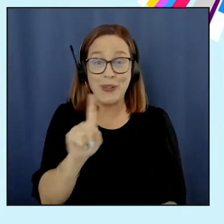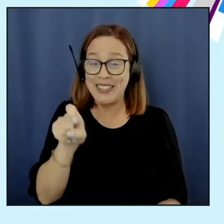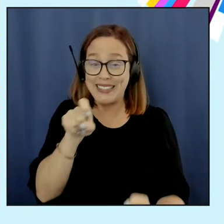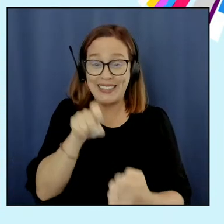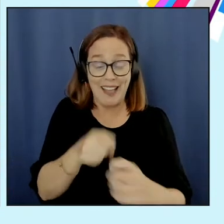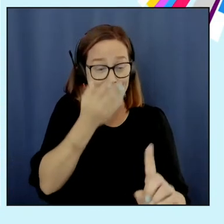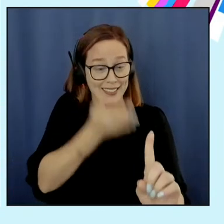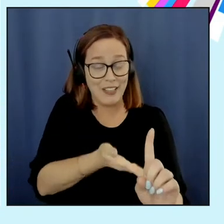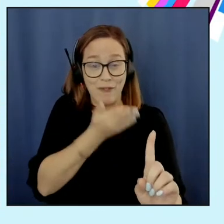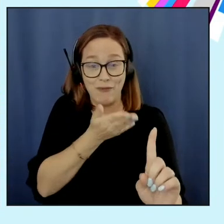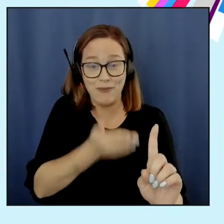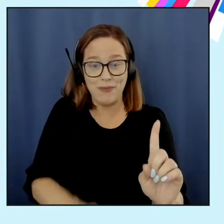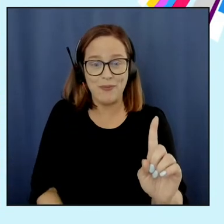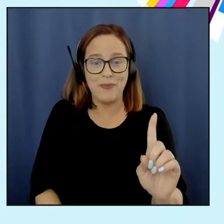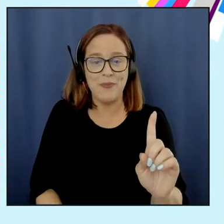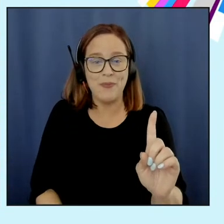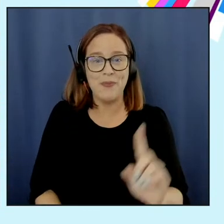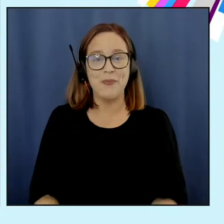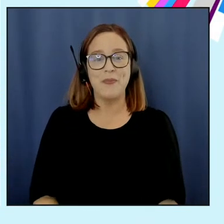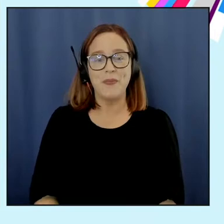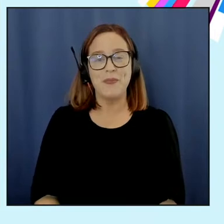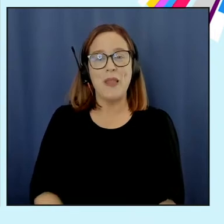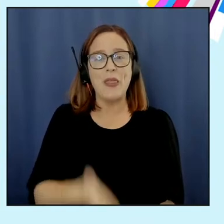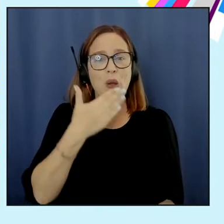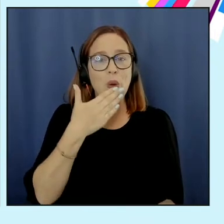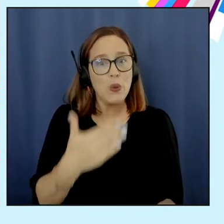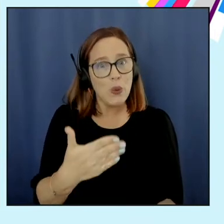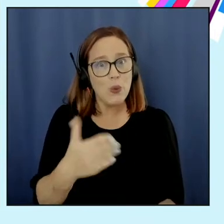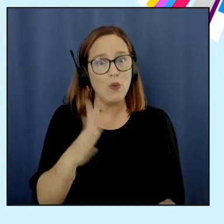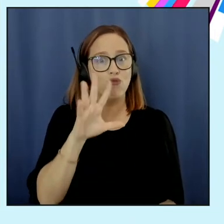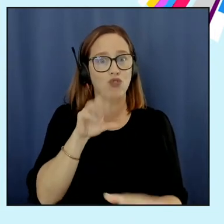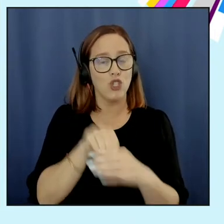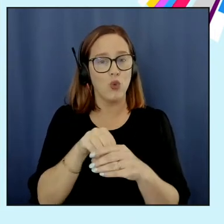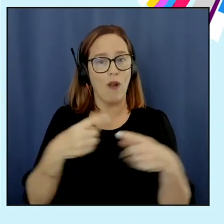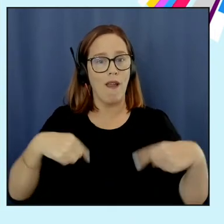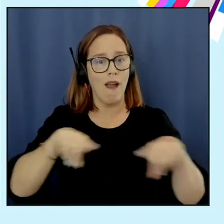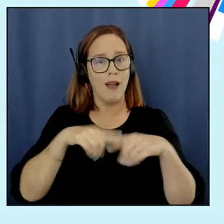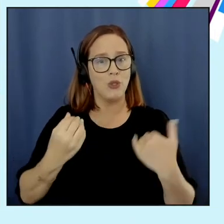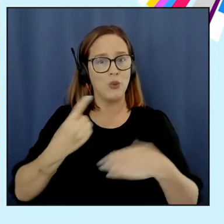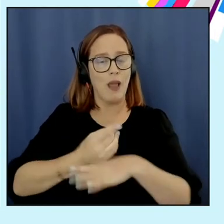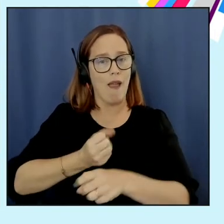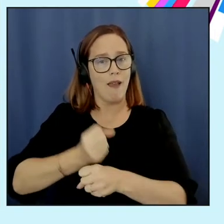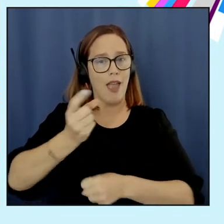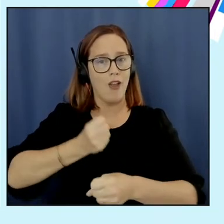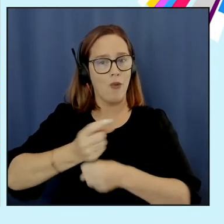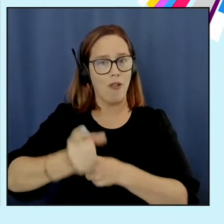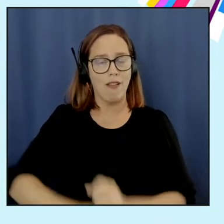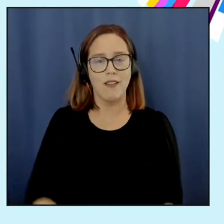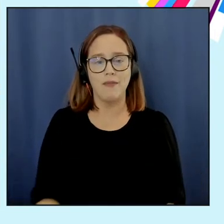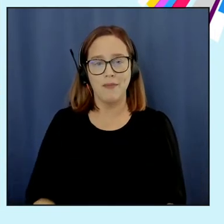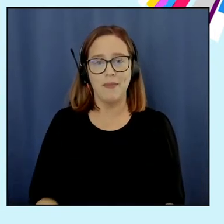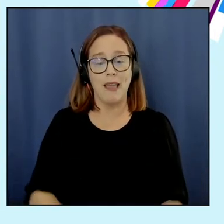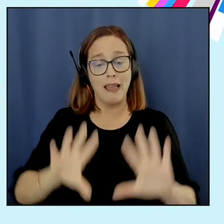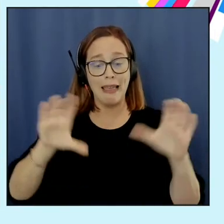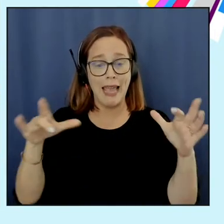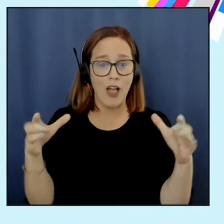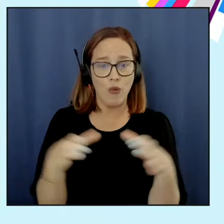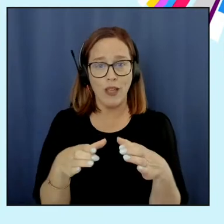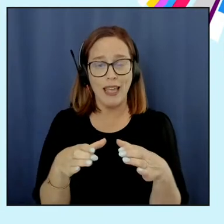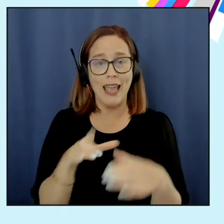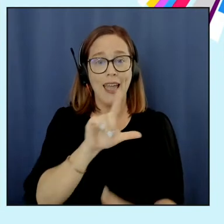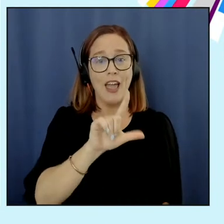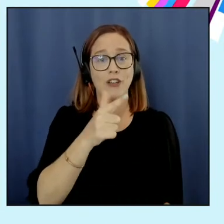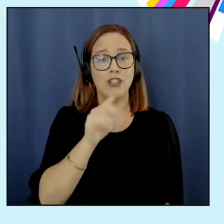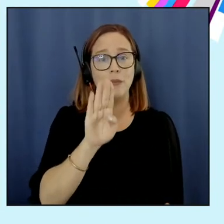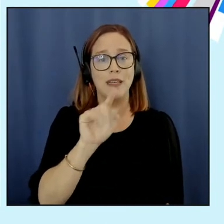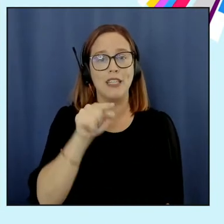are. Thank you for joining us for our yearly tradition, a gathering of LGBTQIA plus